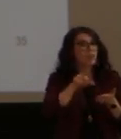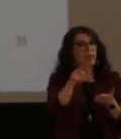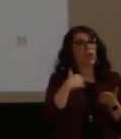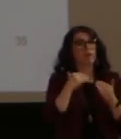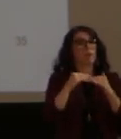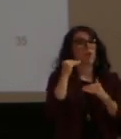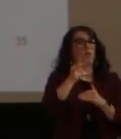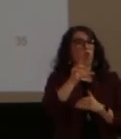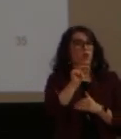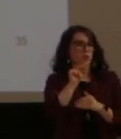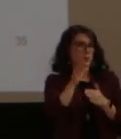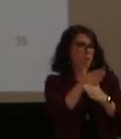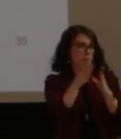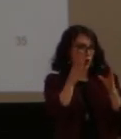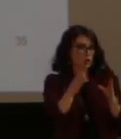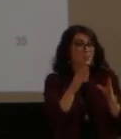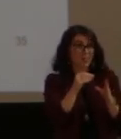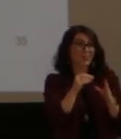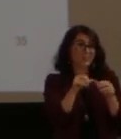and it continues to grow.